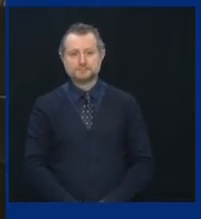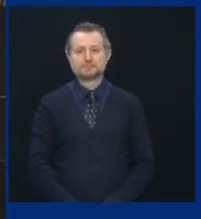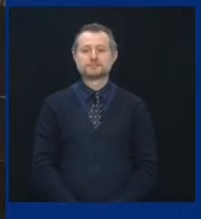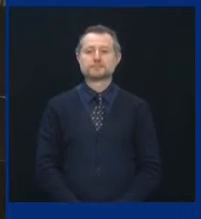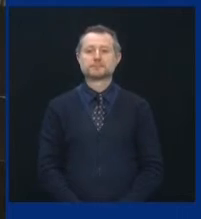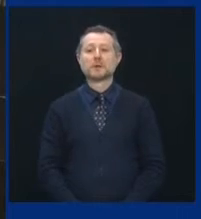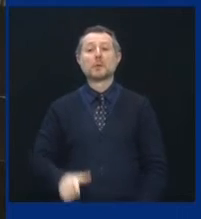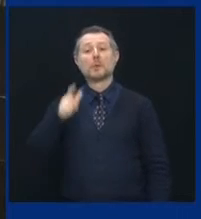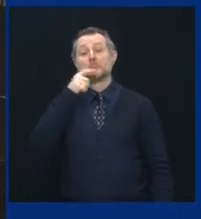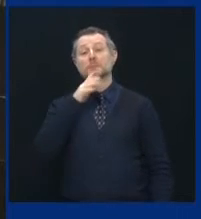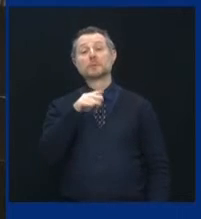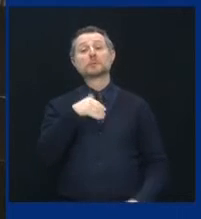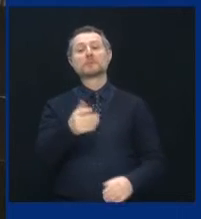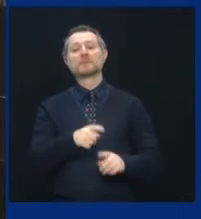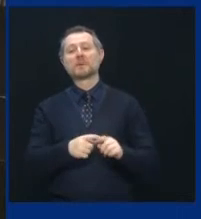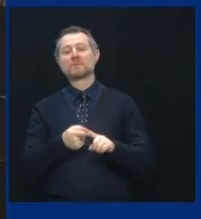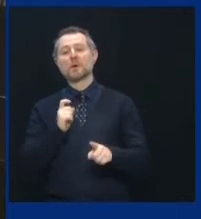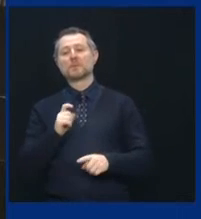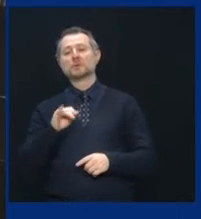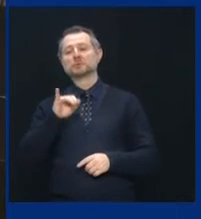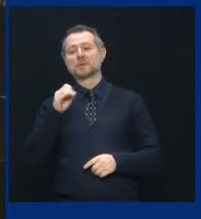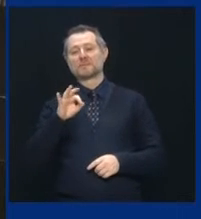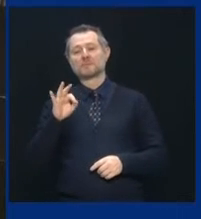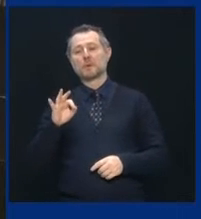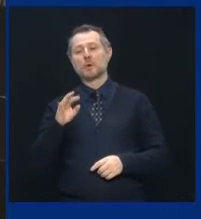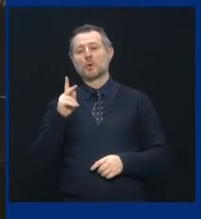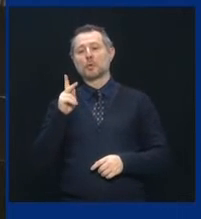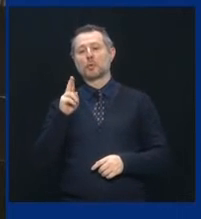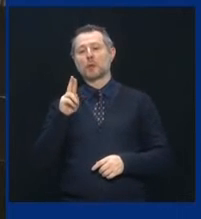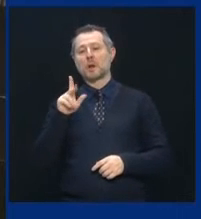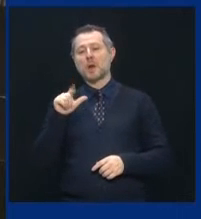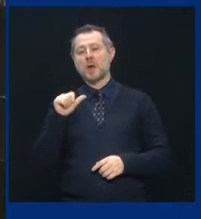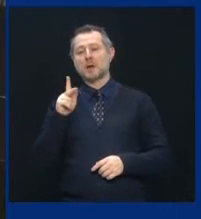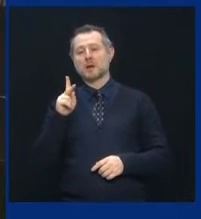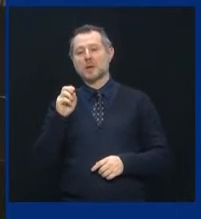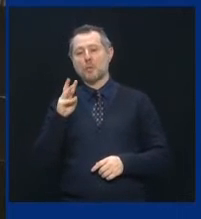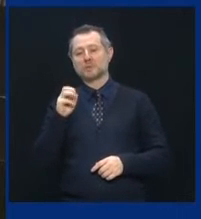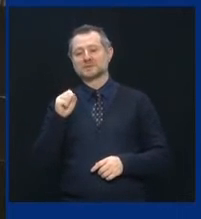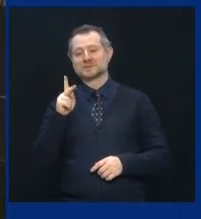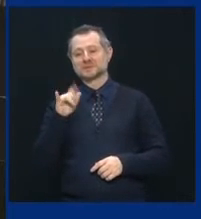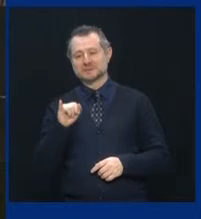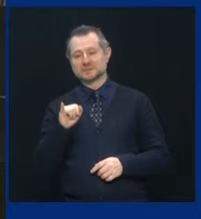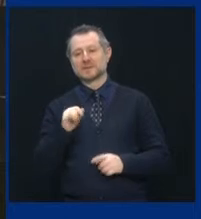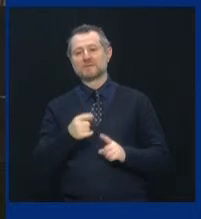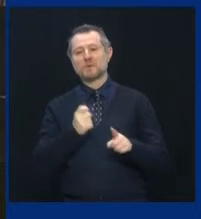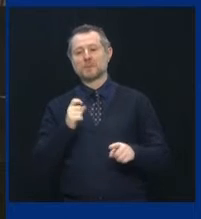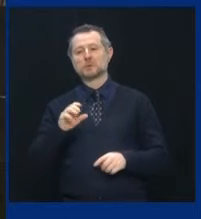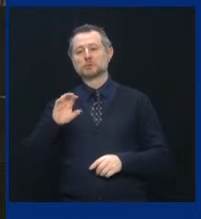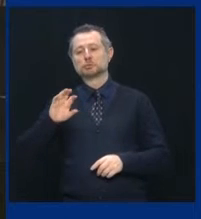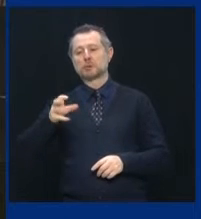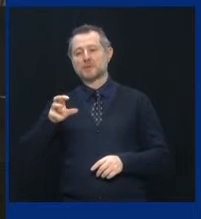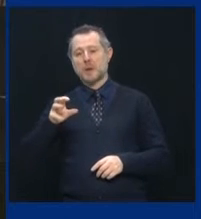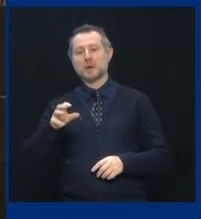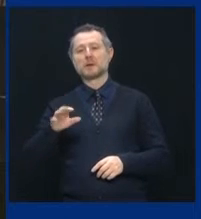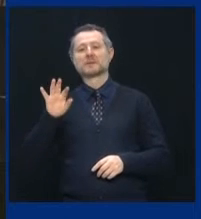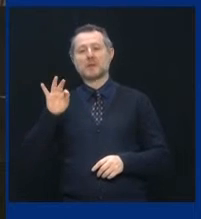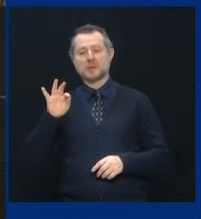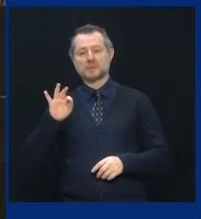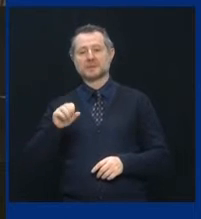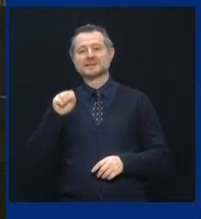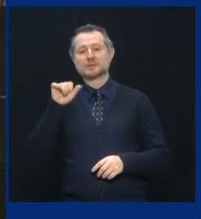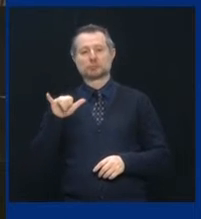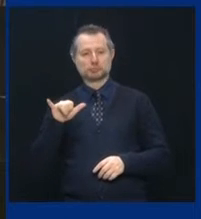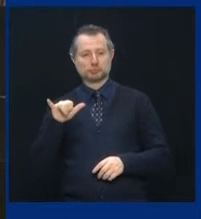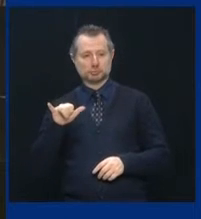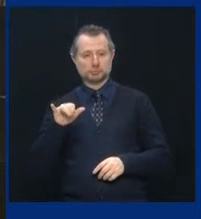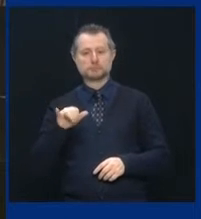Governor, your next question comes from Jeff Kulikowski from Channel 9 in Syracuse. Jeff, your line is now open. Please unmute your microphone.